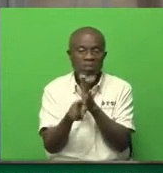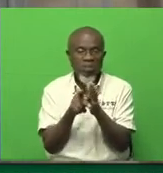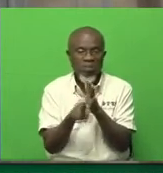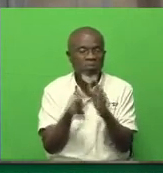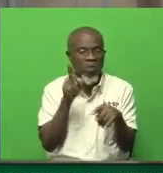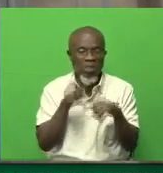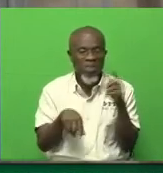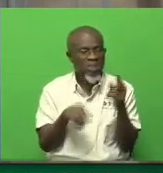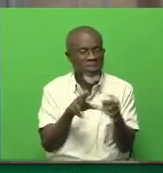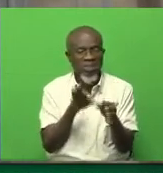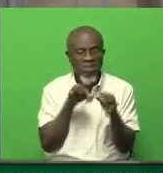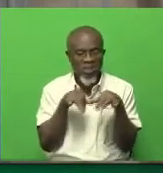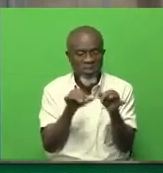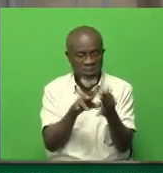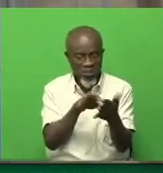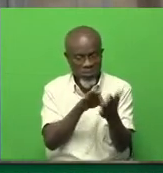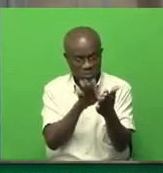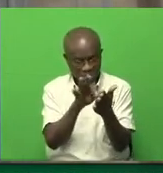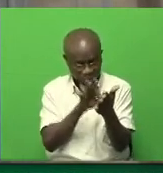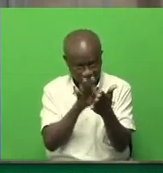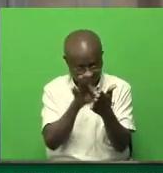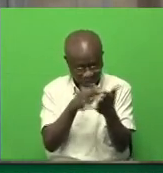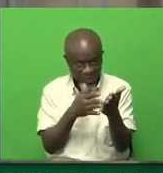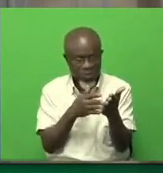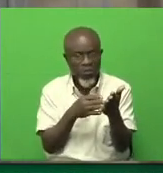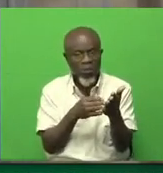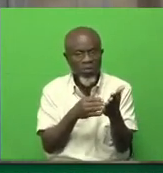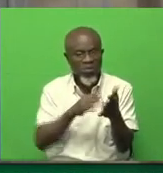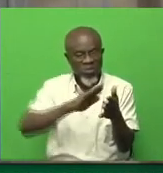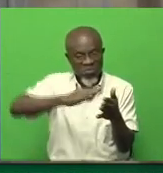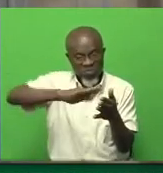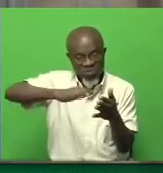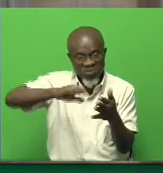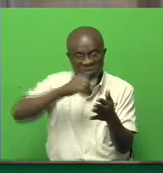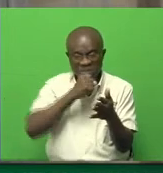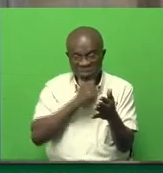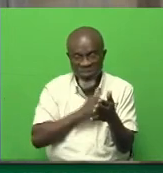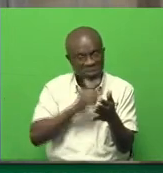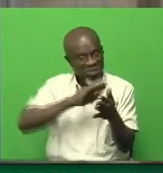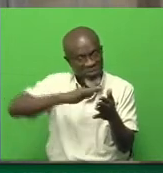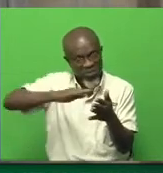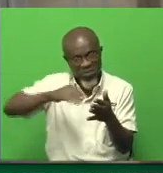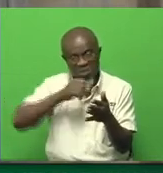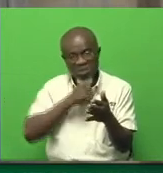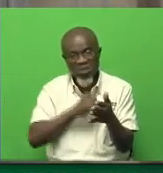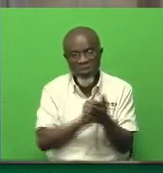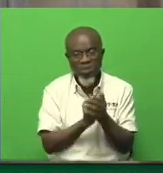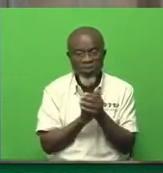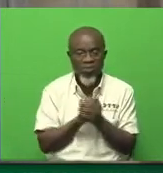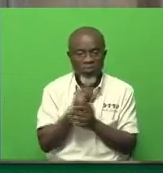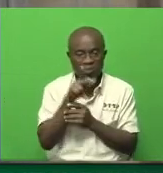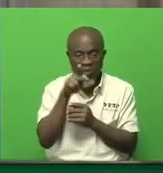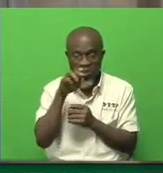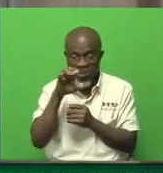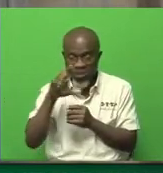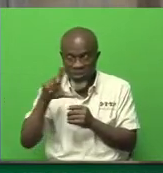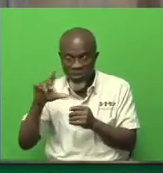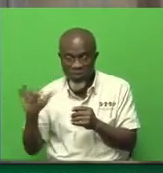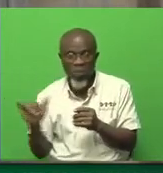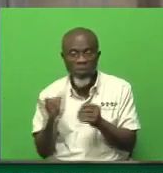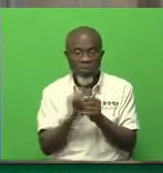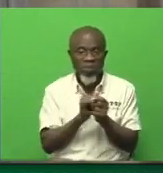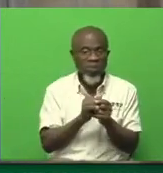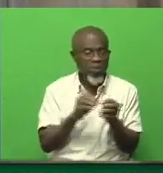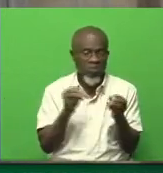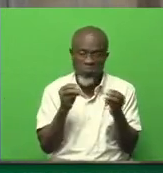to keep count victims of all ages and of all groups of society in short Kelly Village is now one of the